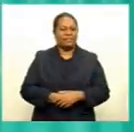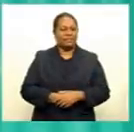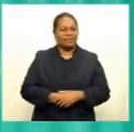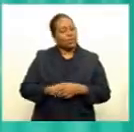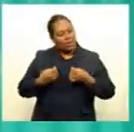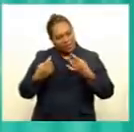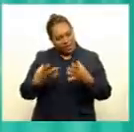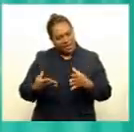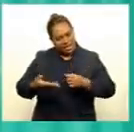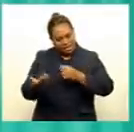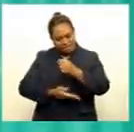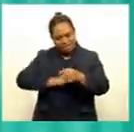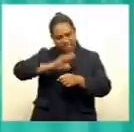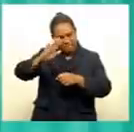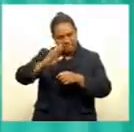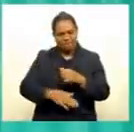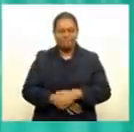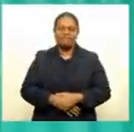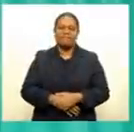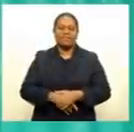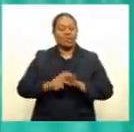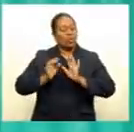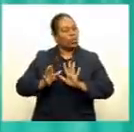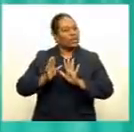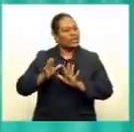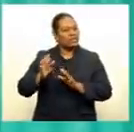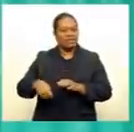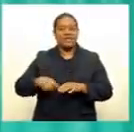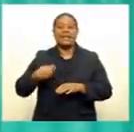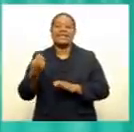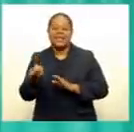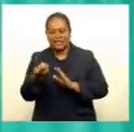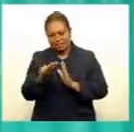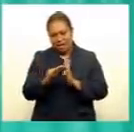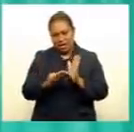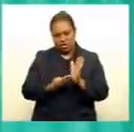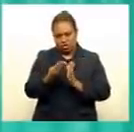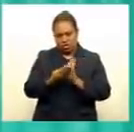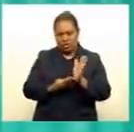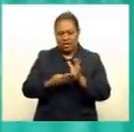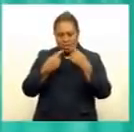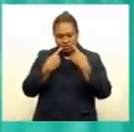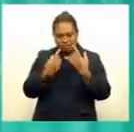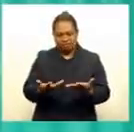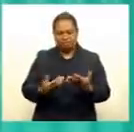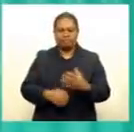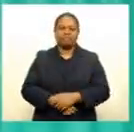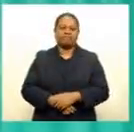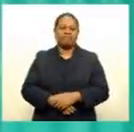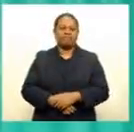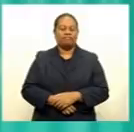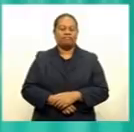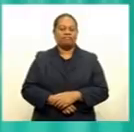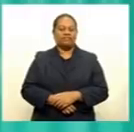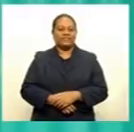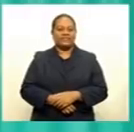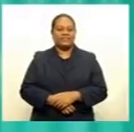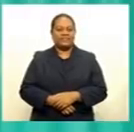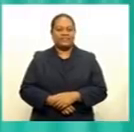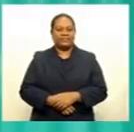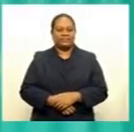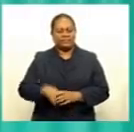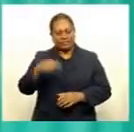harvest. We are ready. But we are waiting for the next budget to come out, say, the main papers, so that if we had